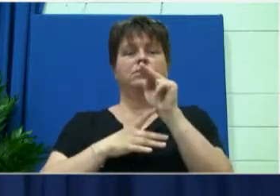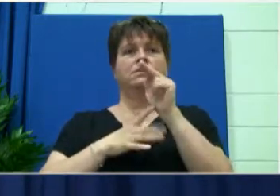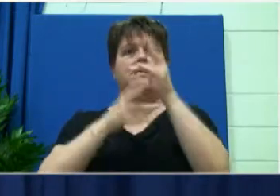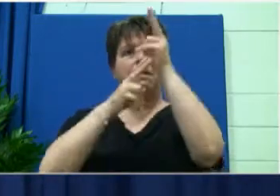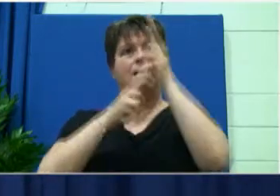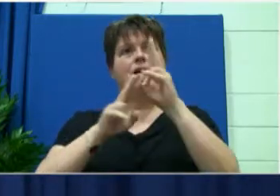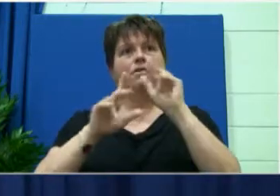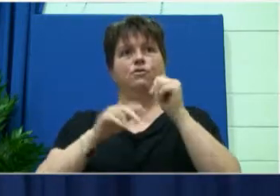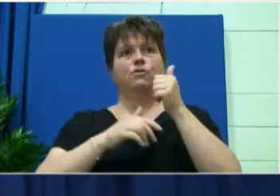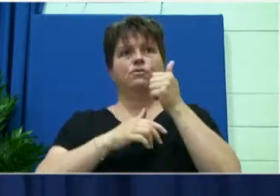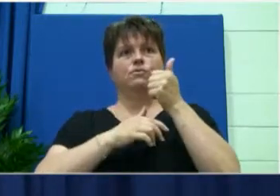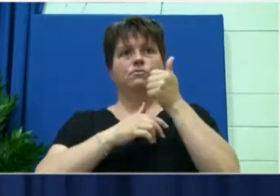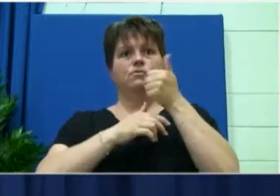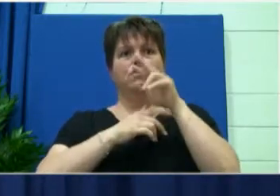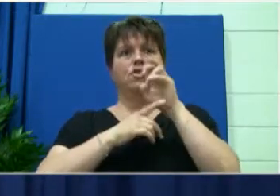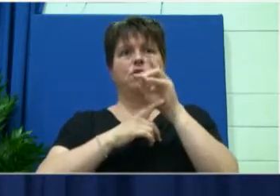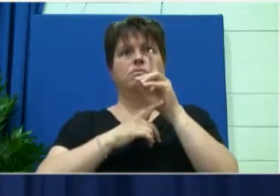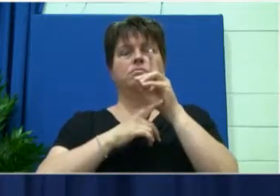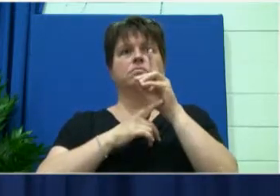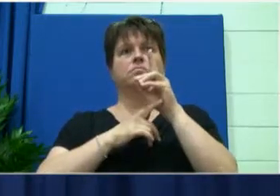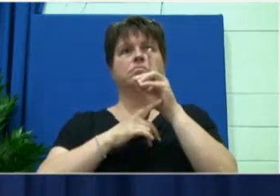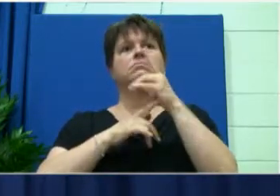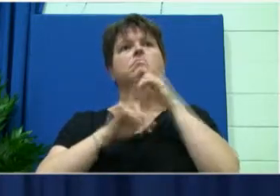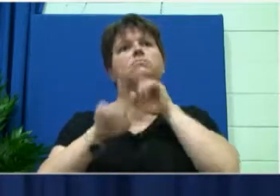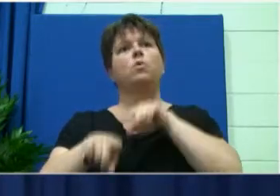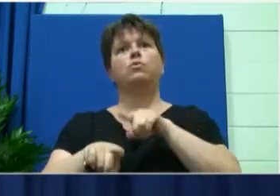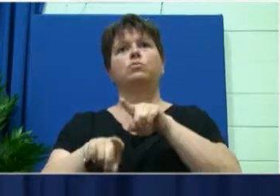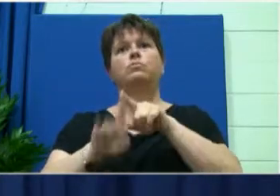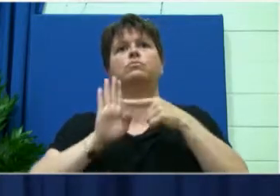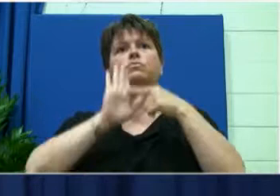Sergeant at Arms, post the collars.